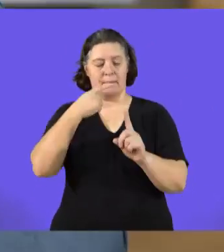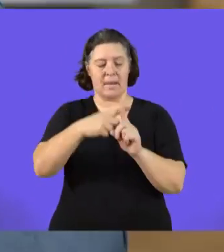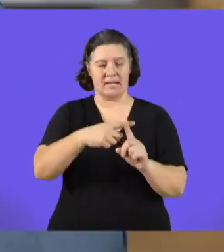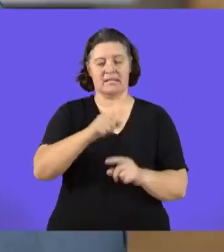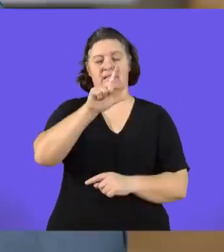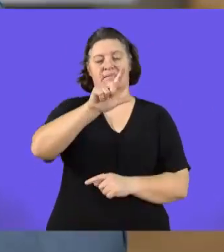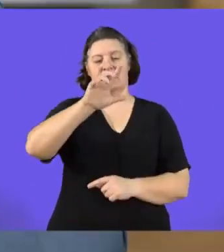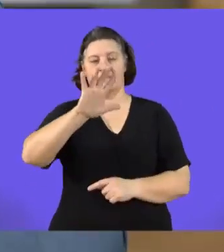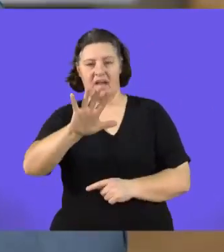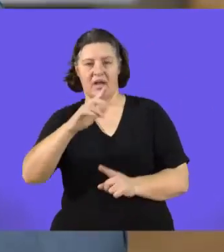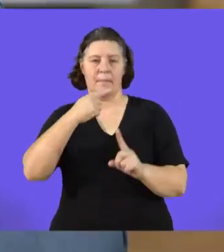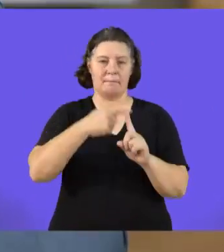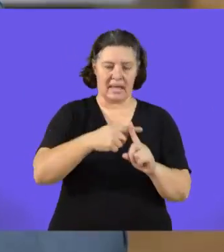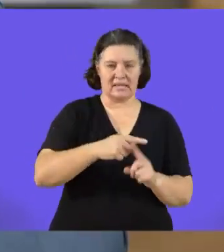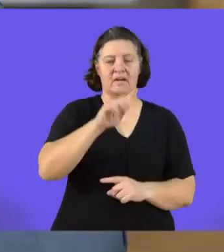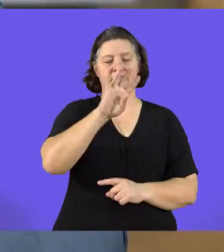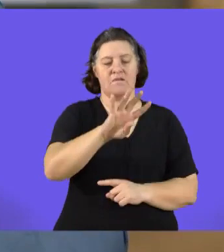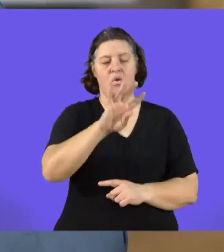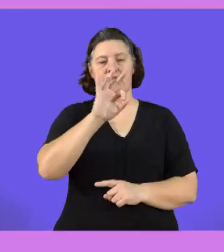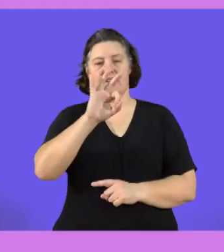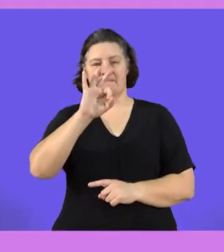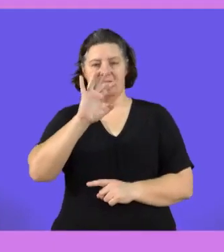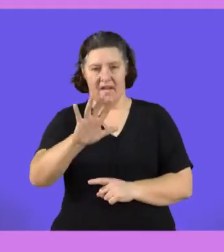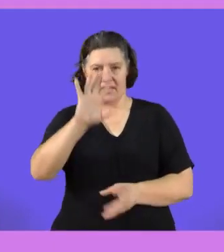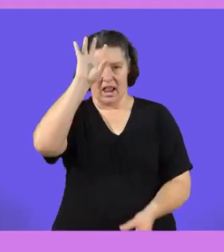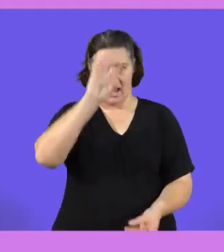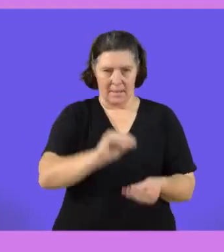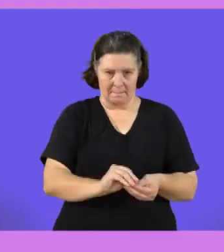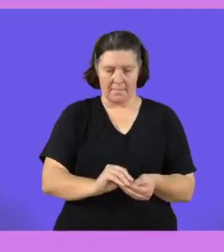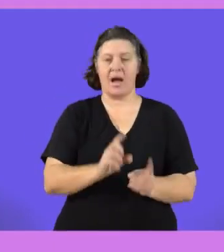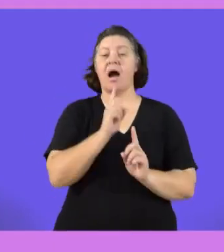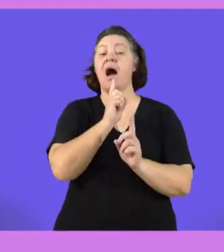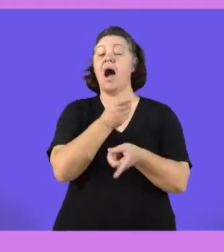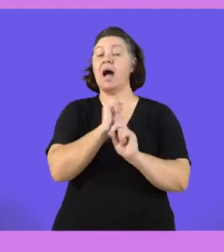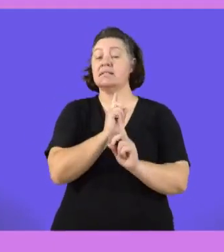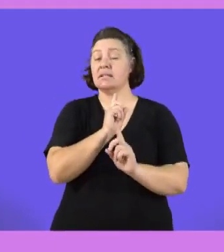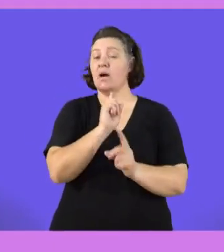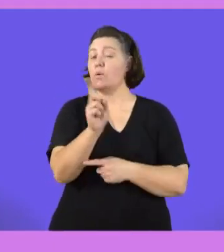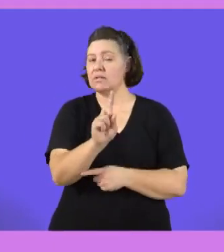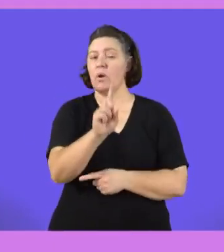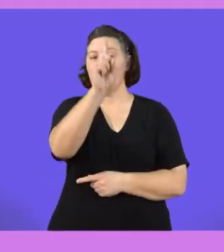plus 75 plus 435, and that will give me an answer of